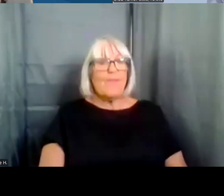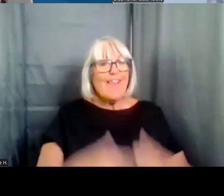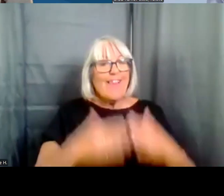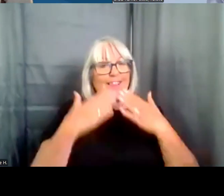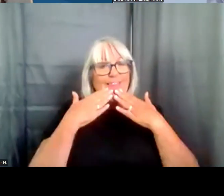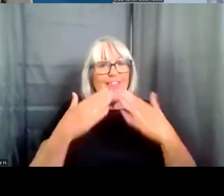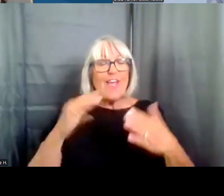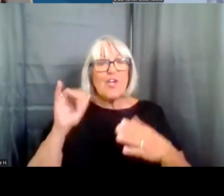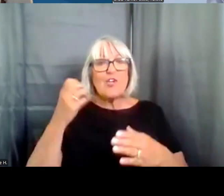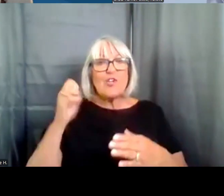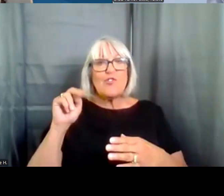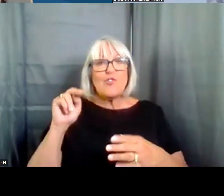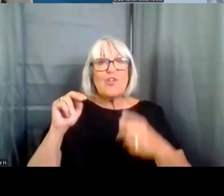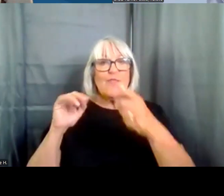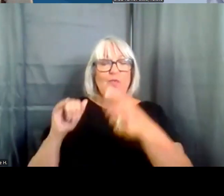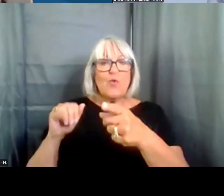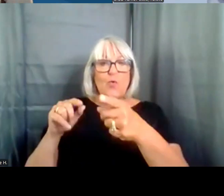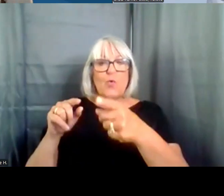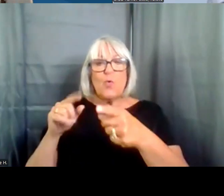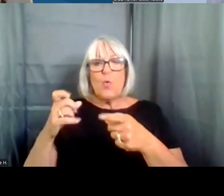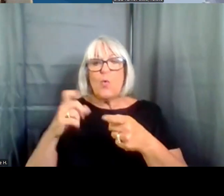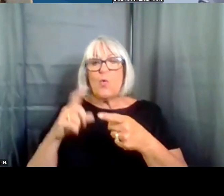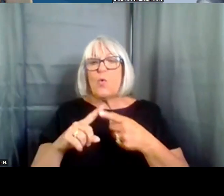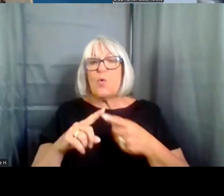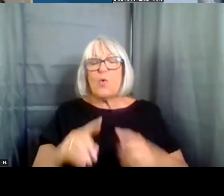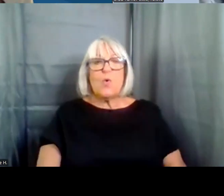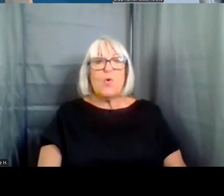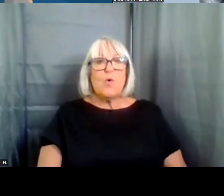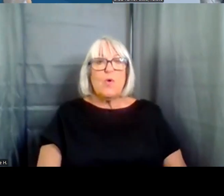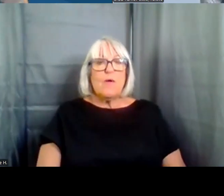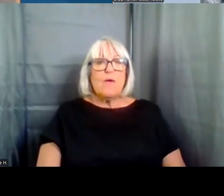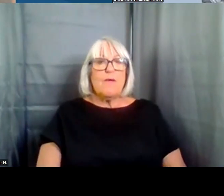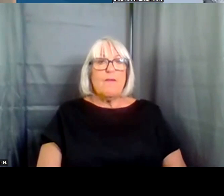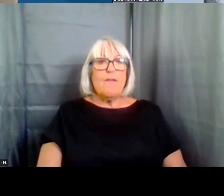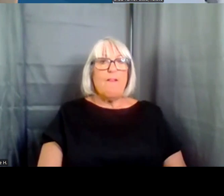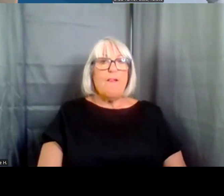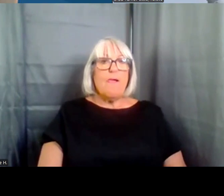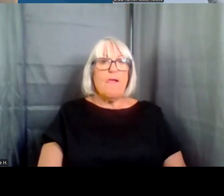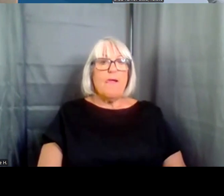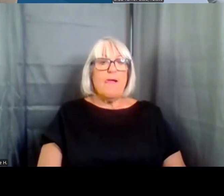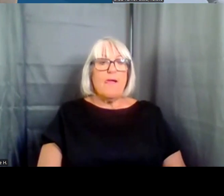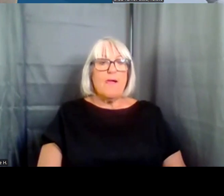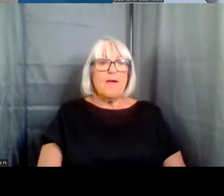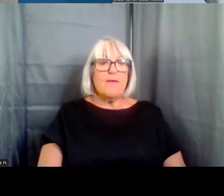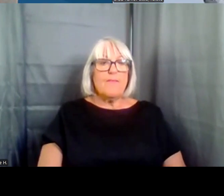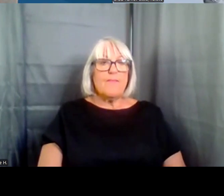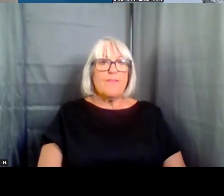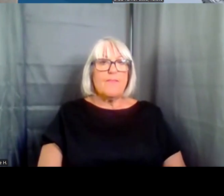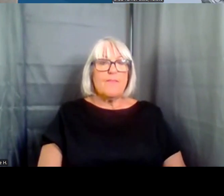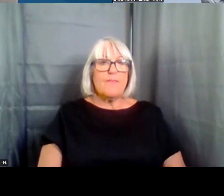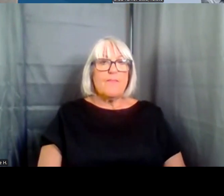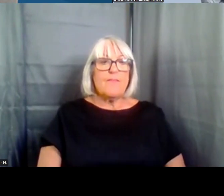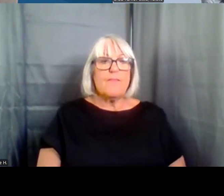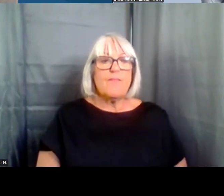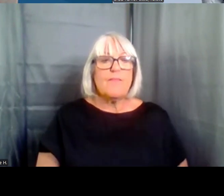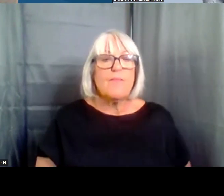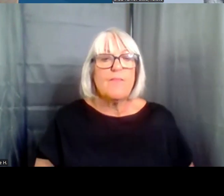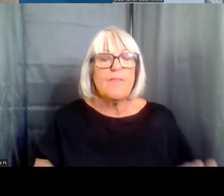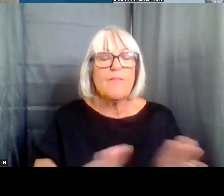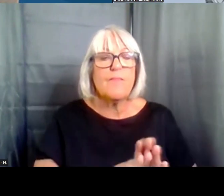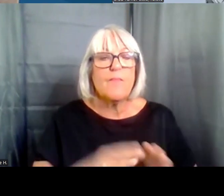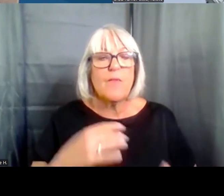Okay, can I do this shortly? Yeah, no, so I'll just say, yeah, I mean, WIOA, they're like, we're all focused on that as well, obviously,